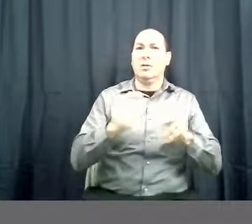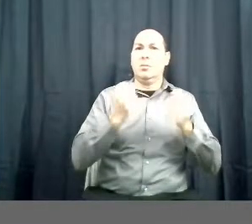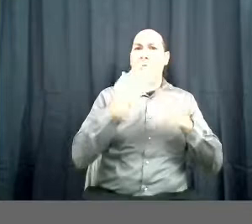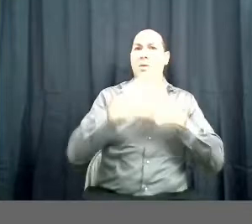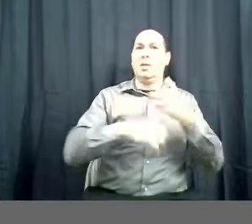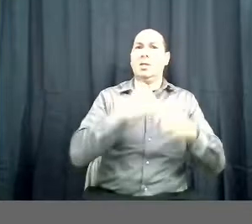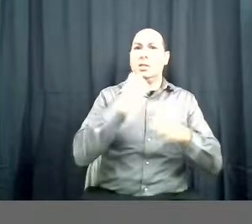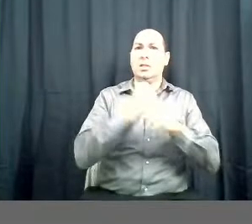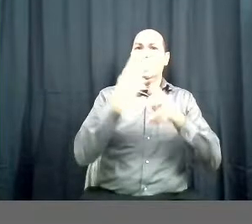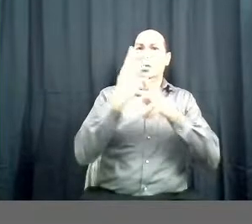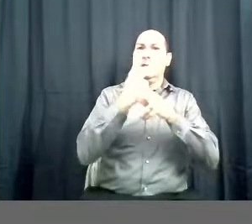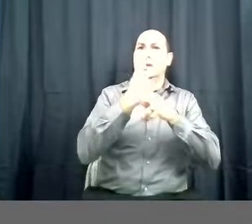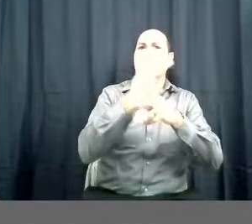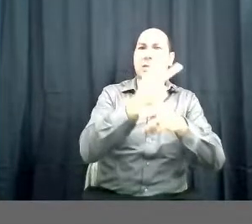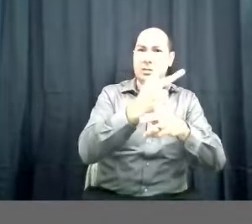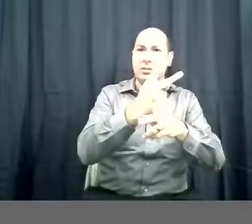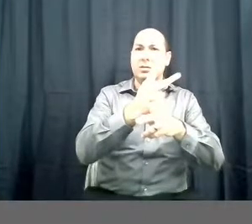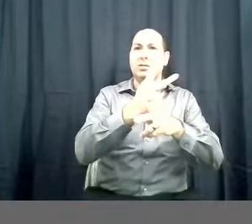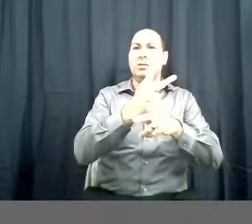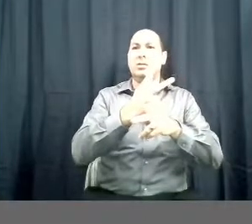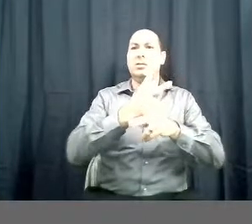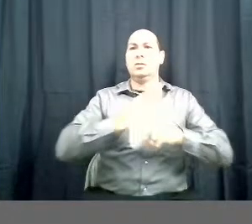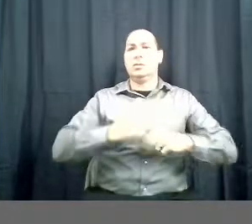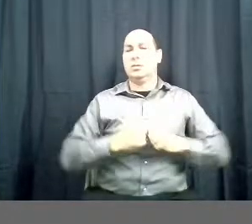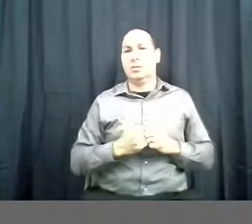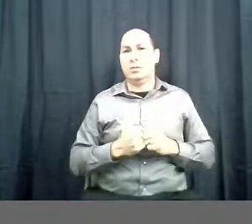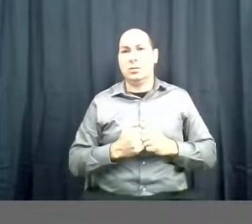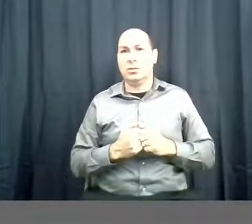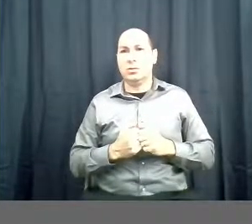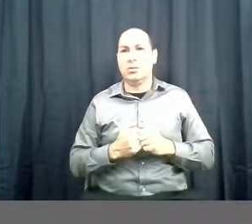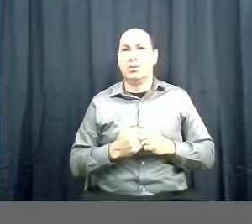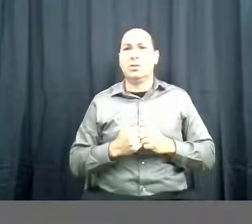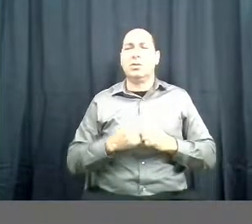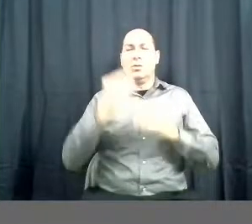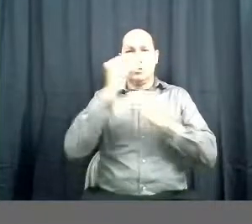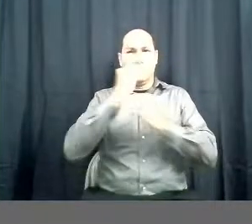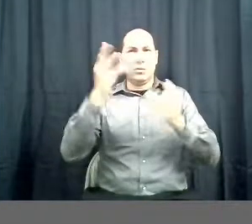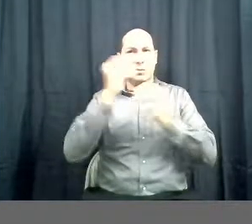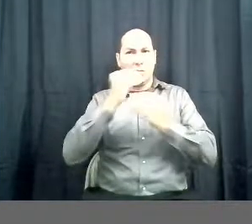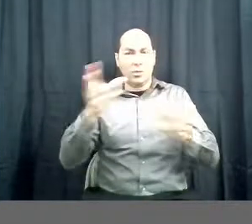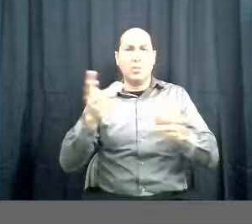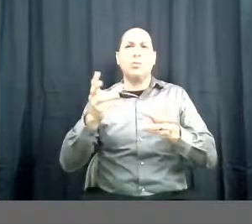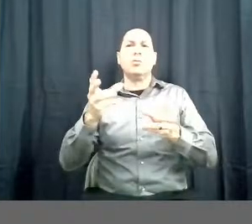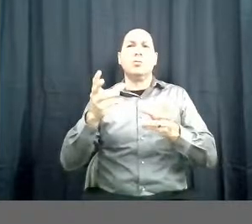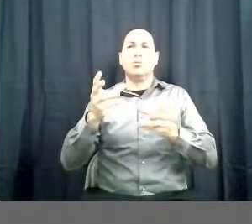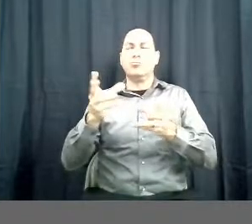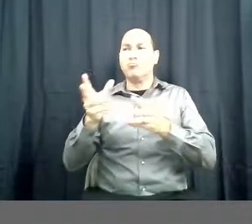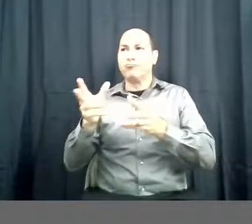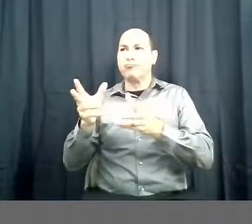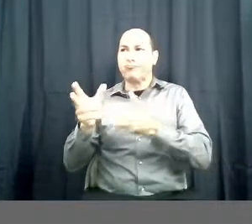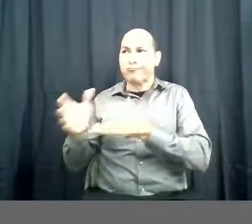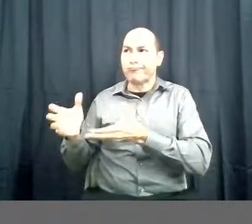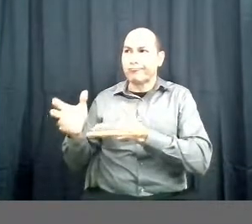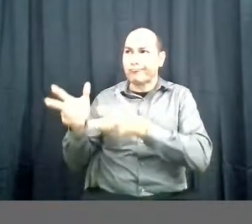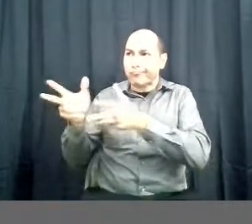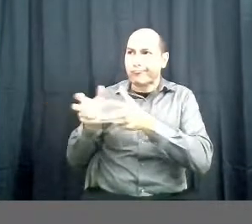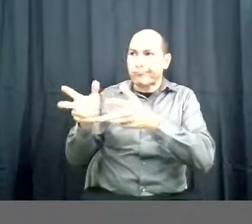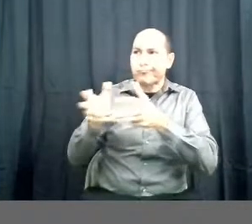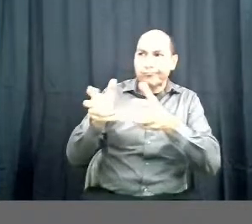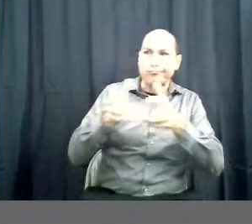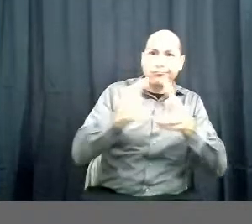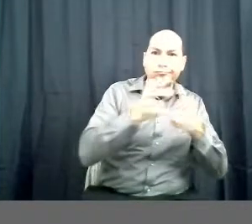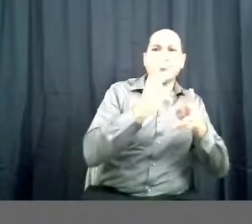a month-by-month forecast. And as new information comes in, there's a regular sort of,